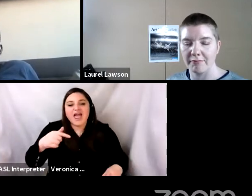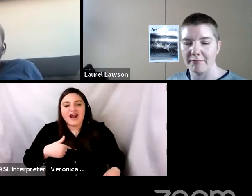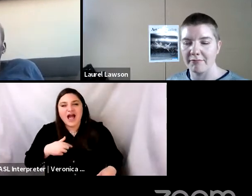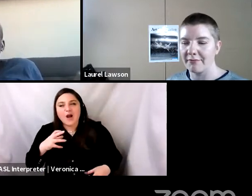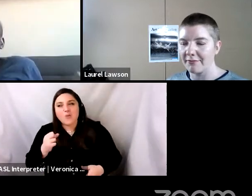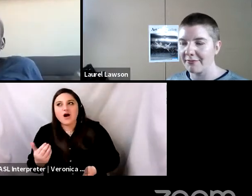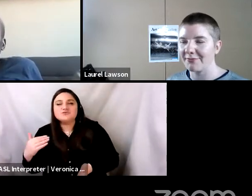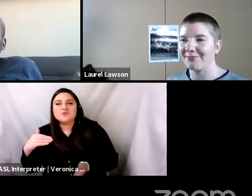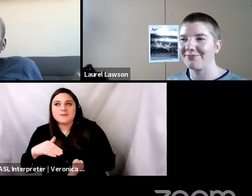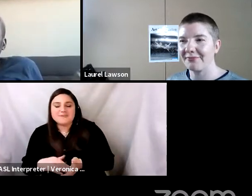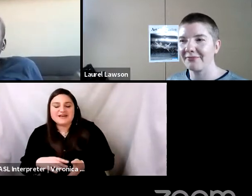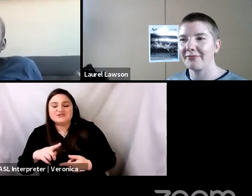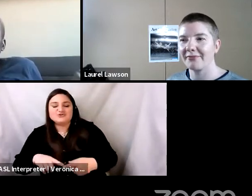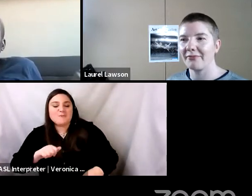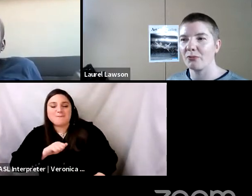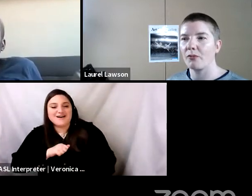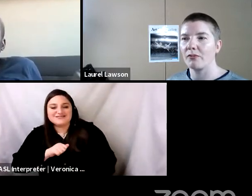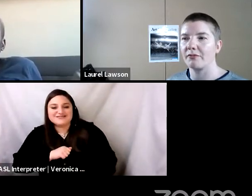wasn't saying that. I was just repeating.